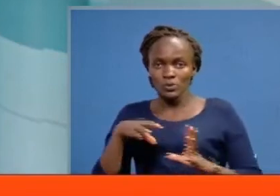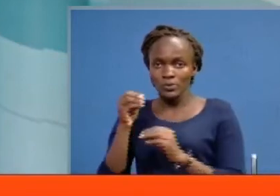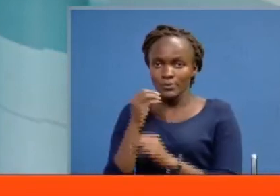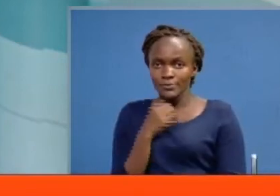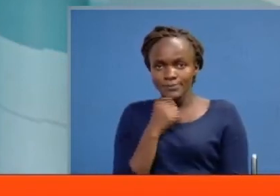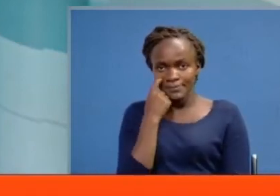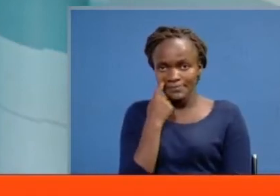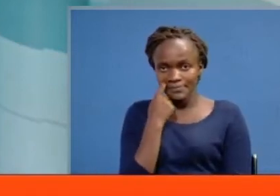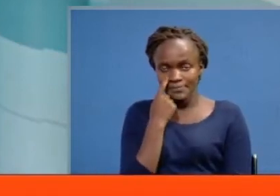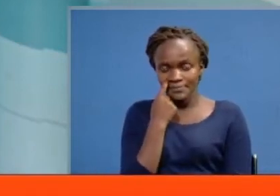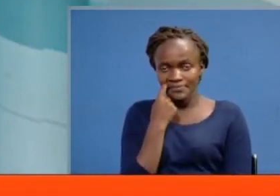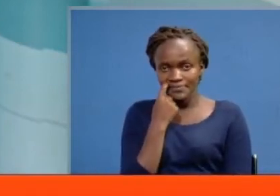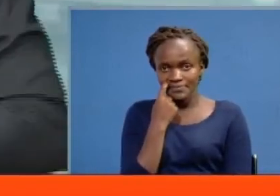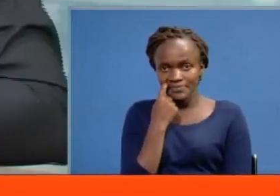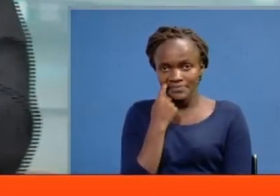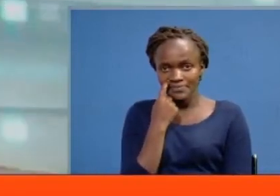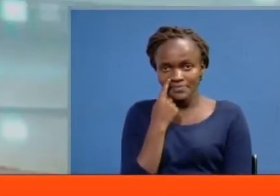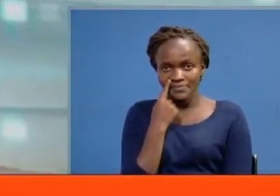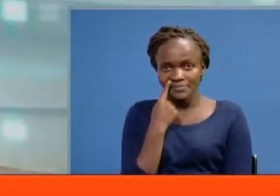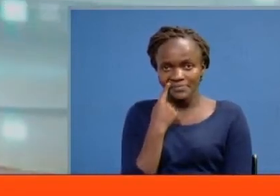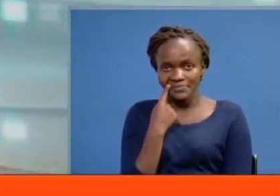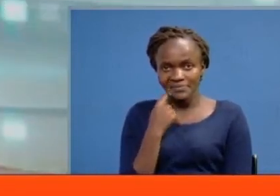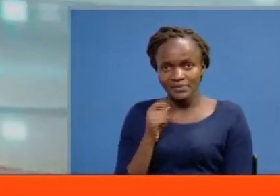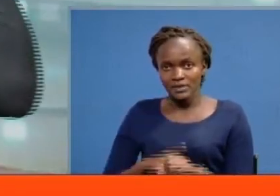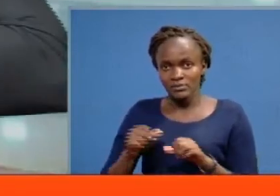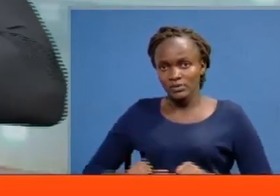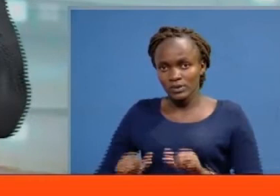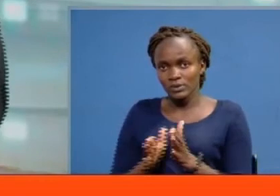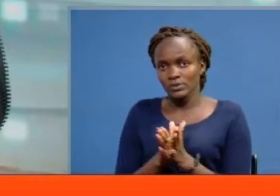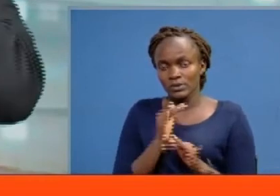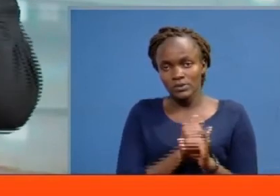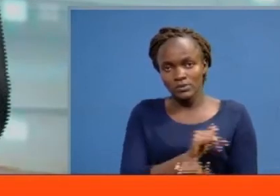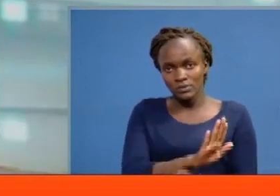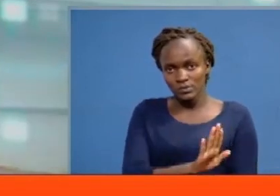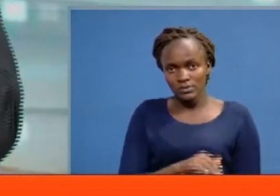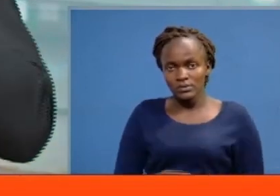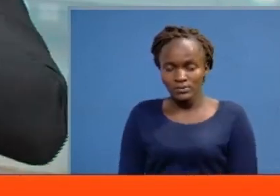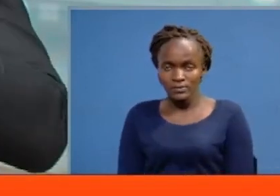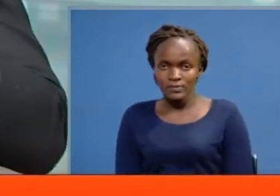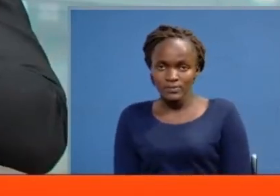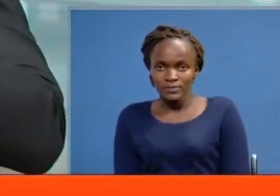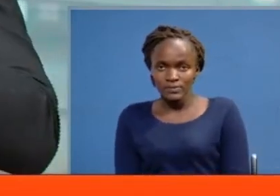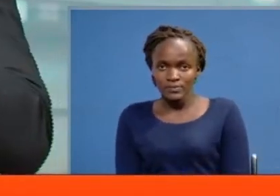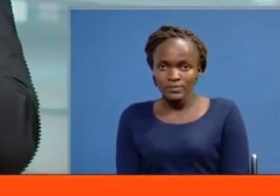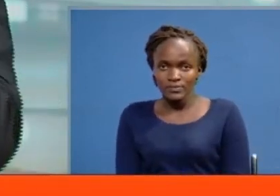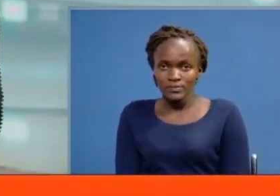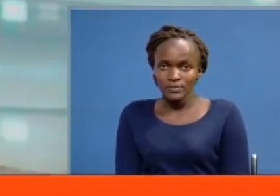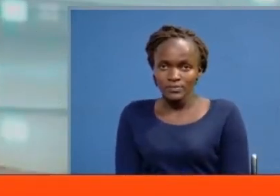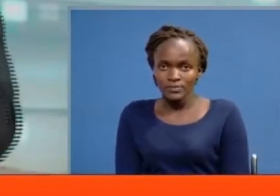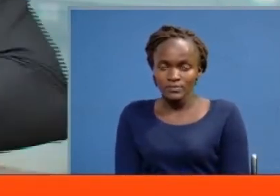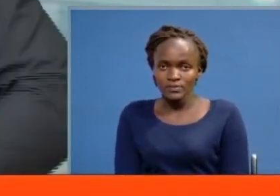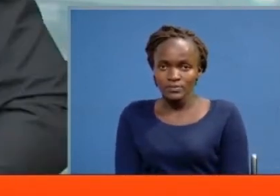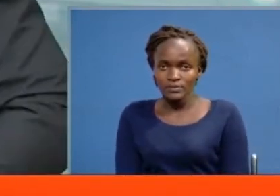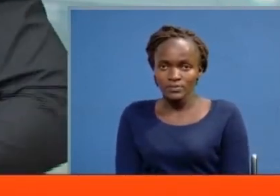Yeah. Definitely. And as you go into your career, as you get that trajectory into